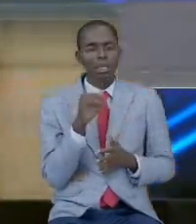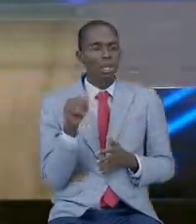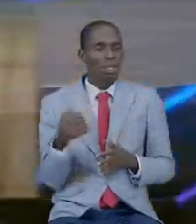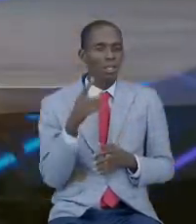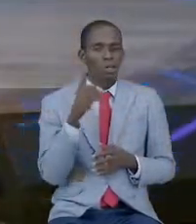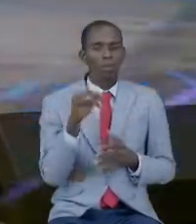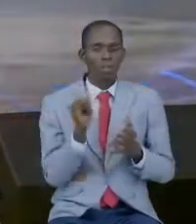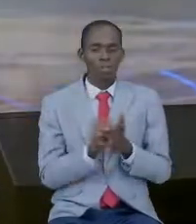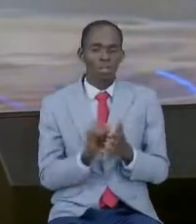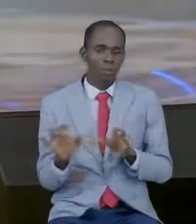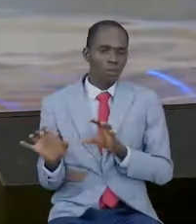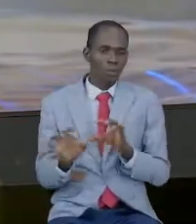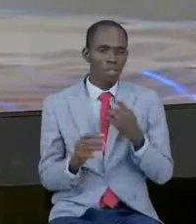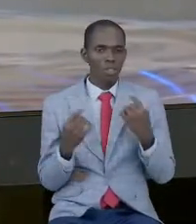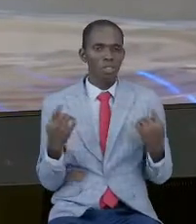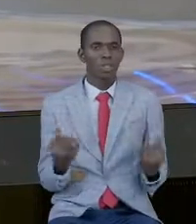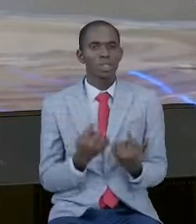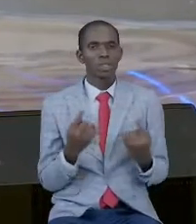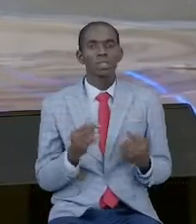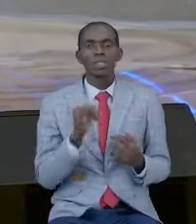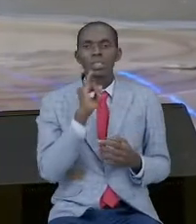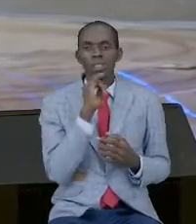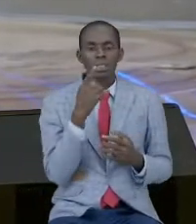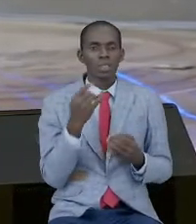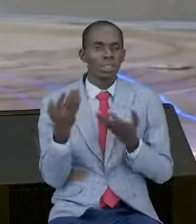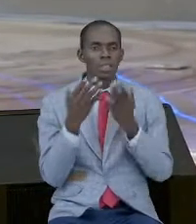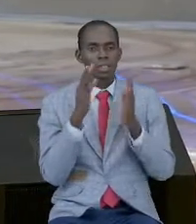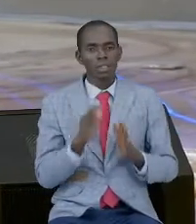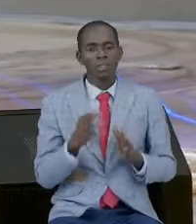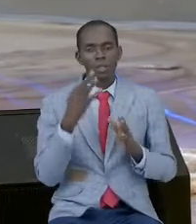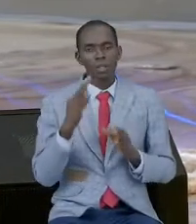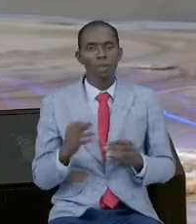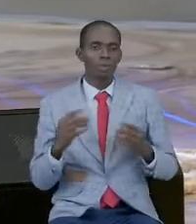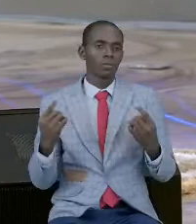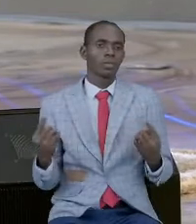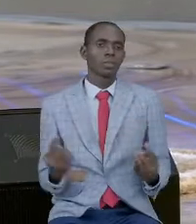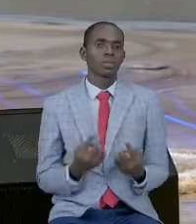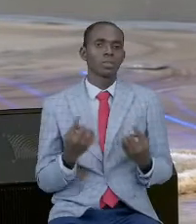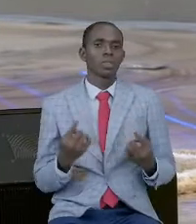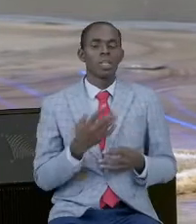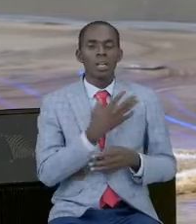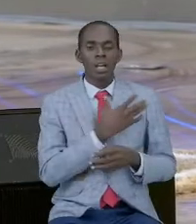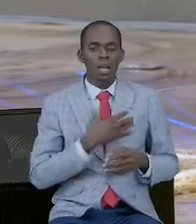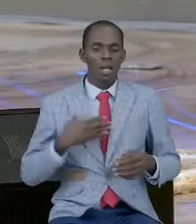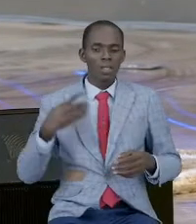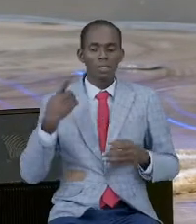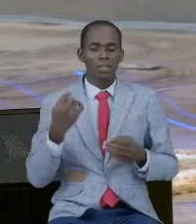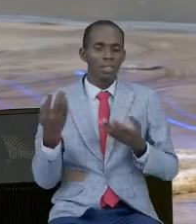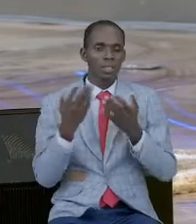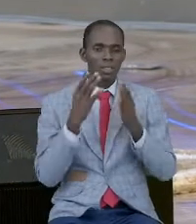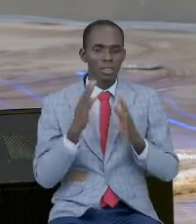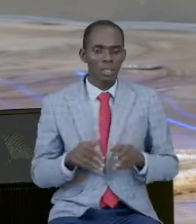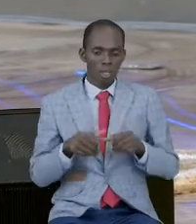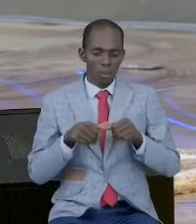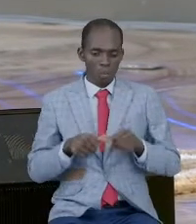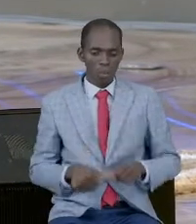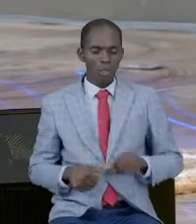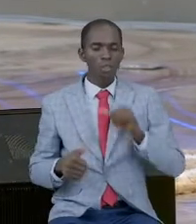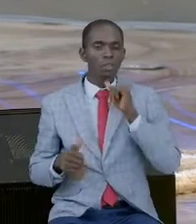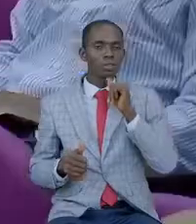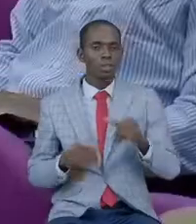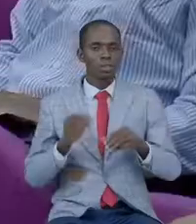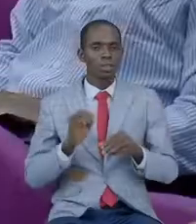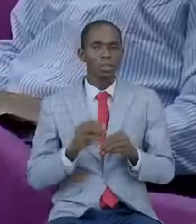sin is the servant of sin, and the servant abideth not in